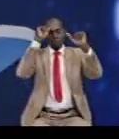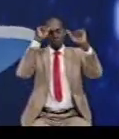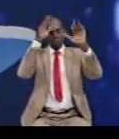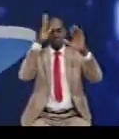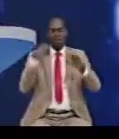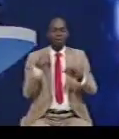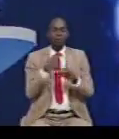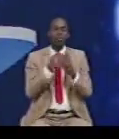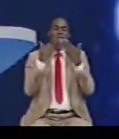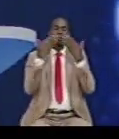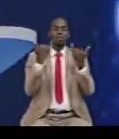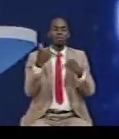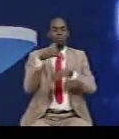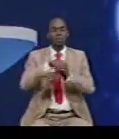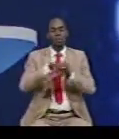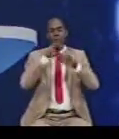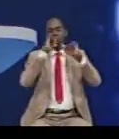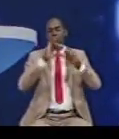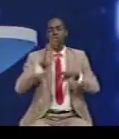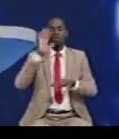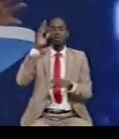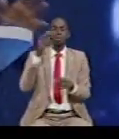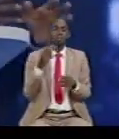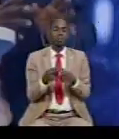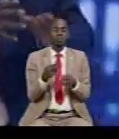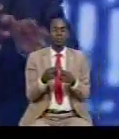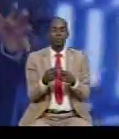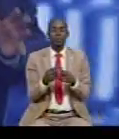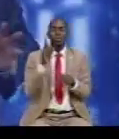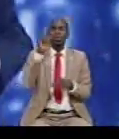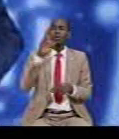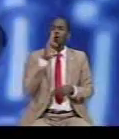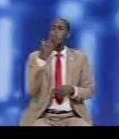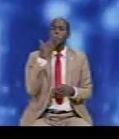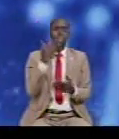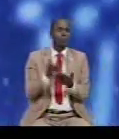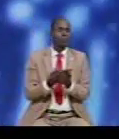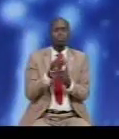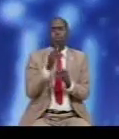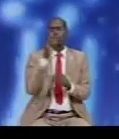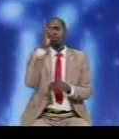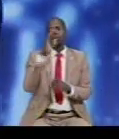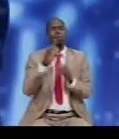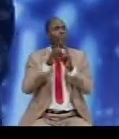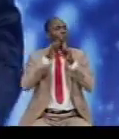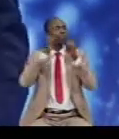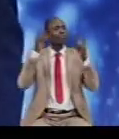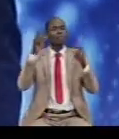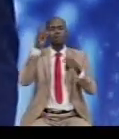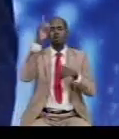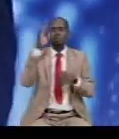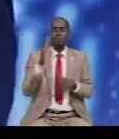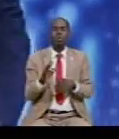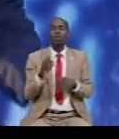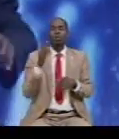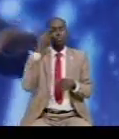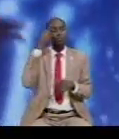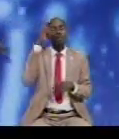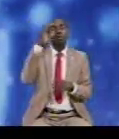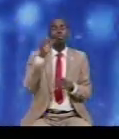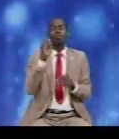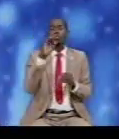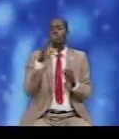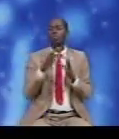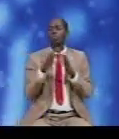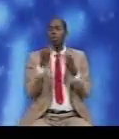you tonight and bless your name. You're a good God, a great God, for God so loved the world.